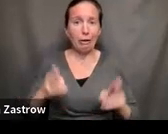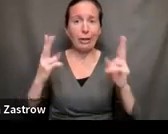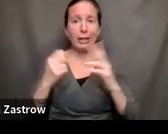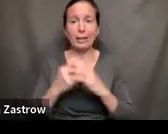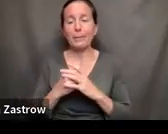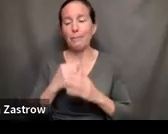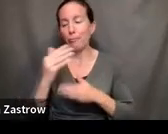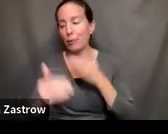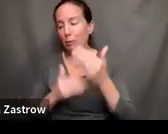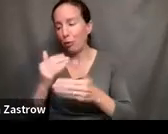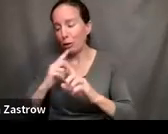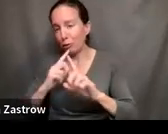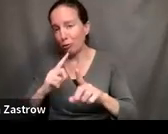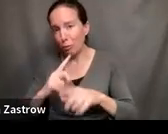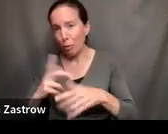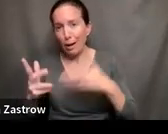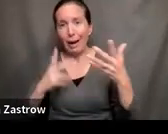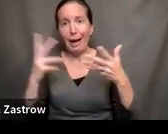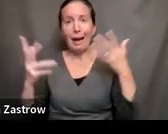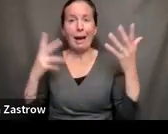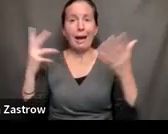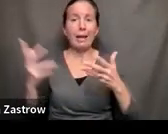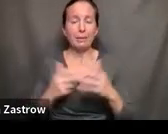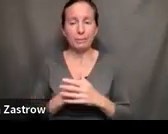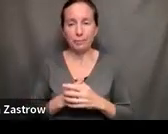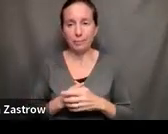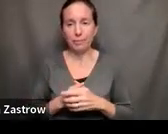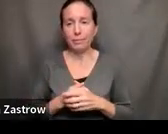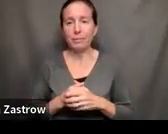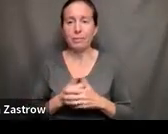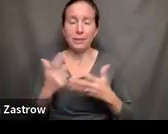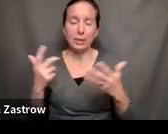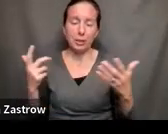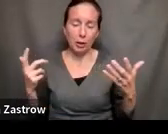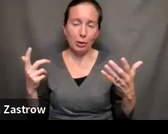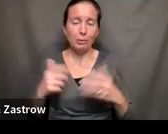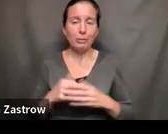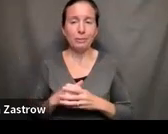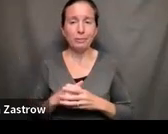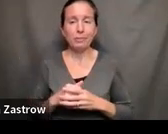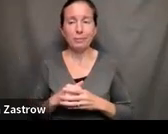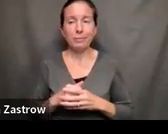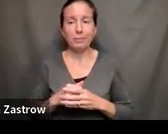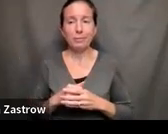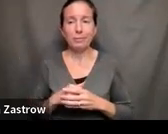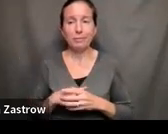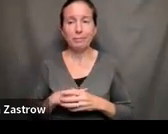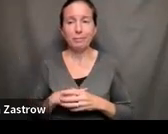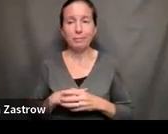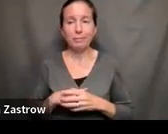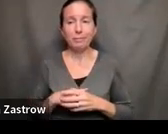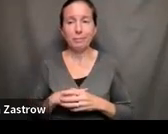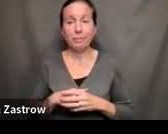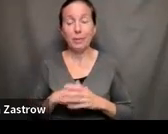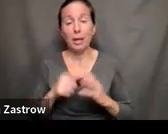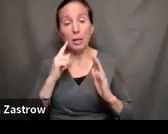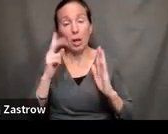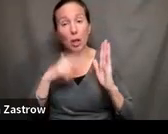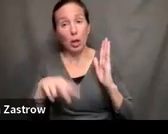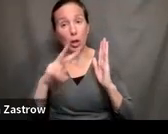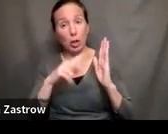progress reporting period or whatever and trying to figure it all out from that. But if you look at it